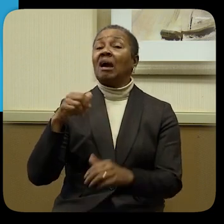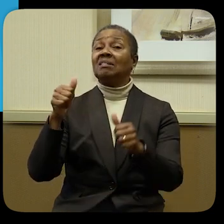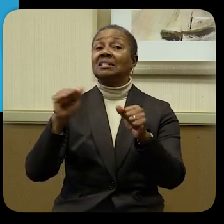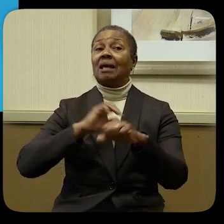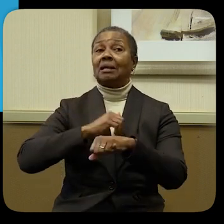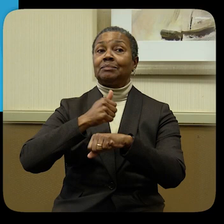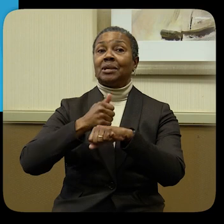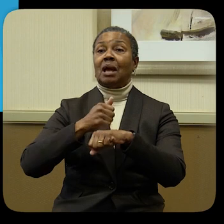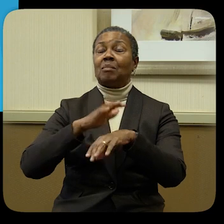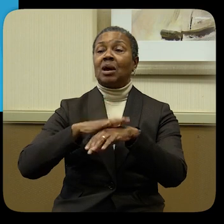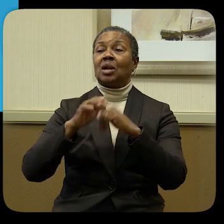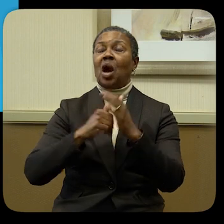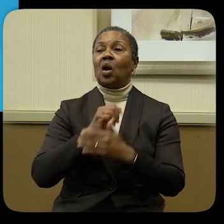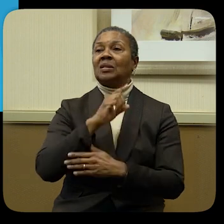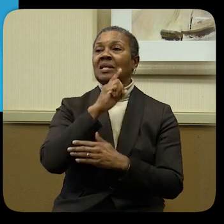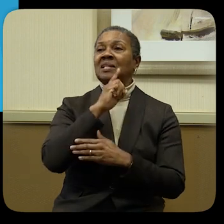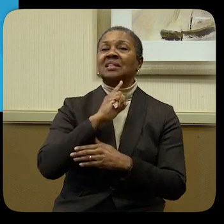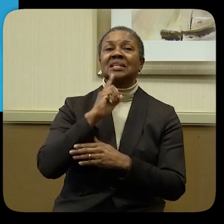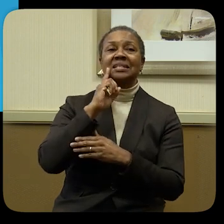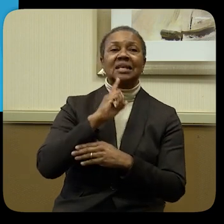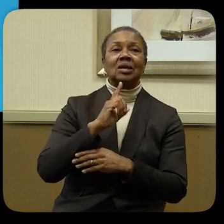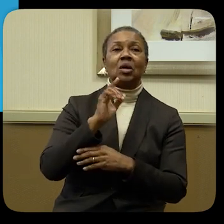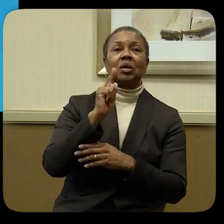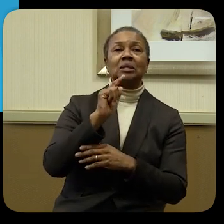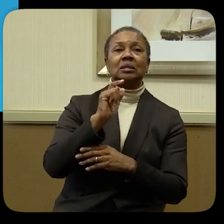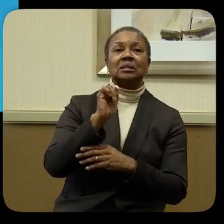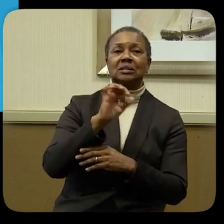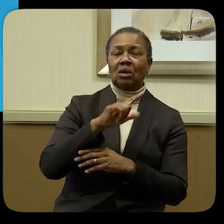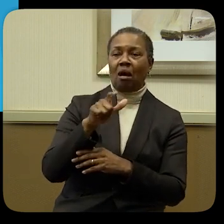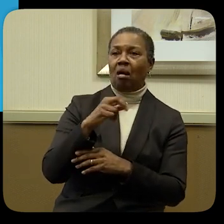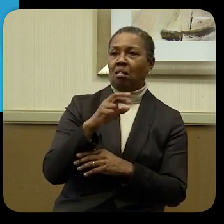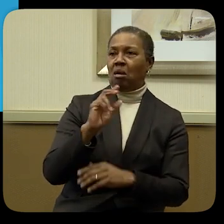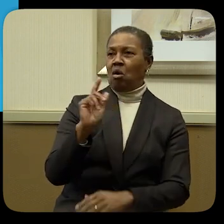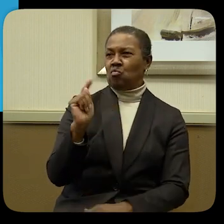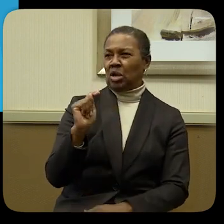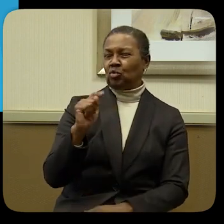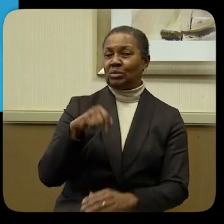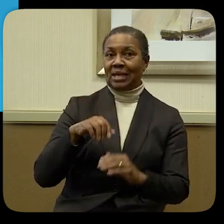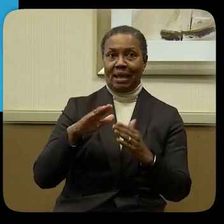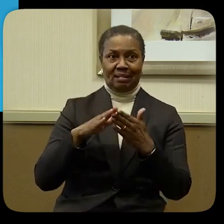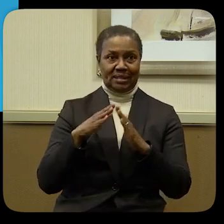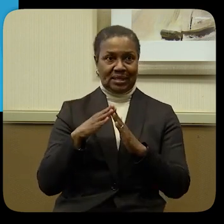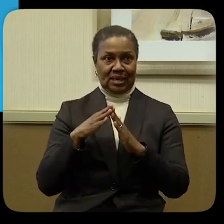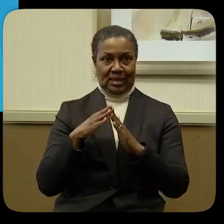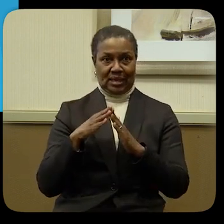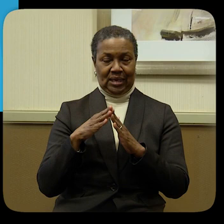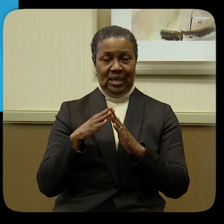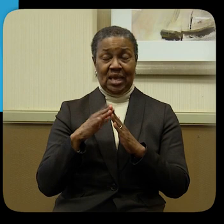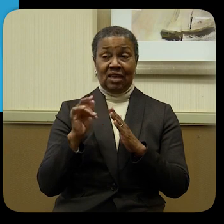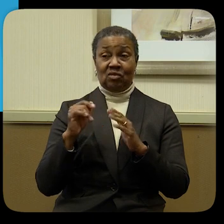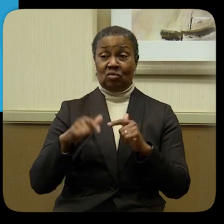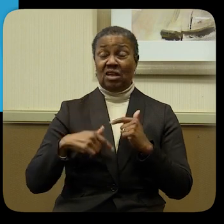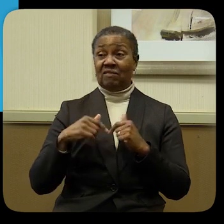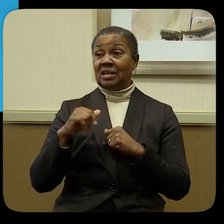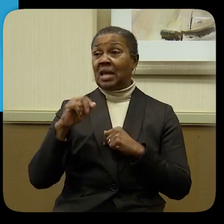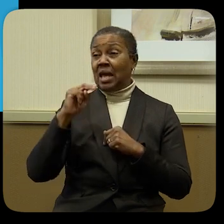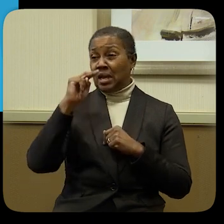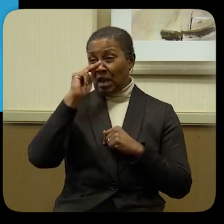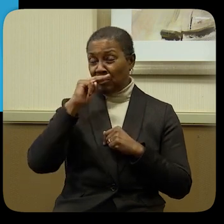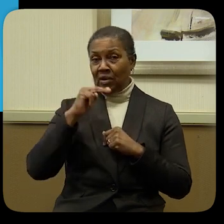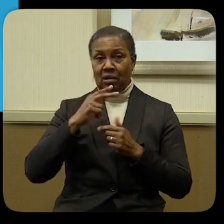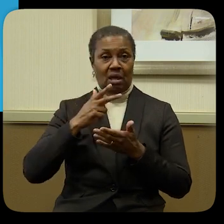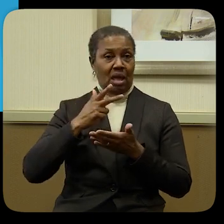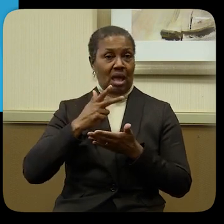put up on all the single stall restrooms in the city. So if you're in Naperville in the parking